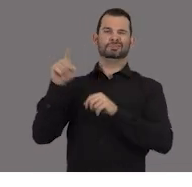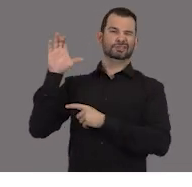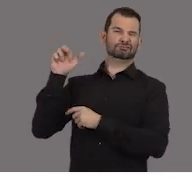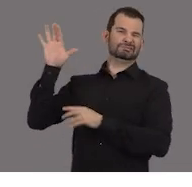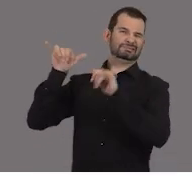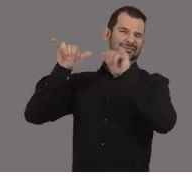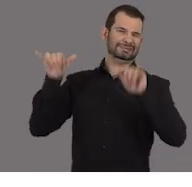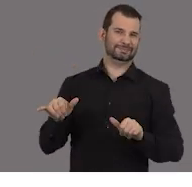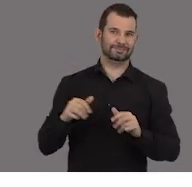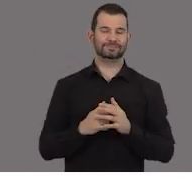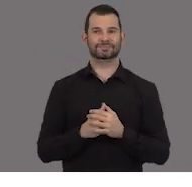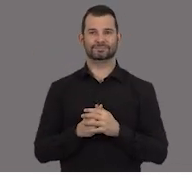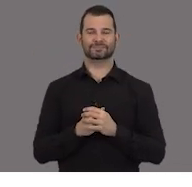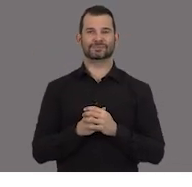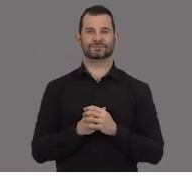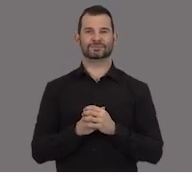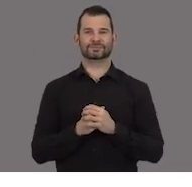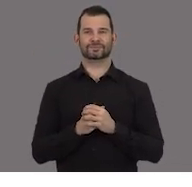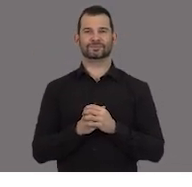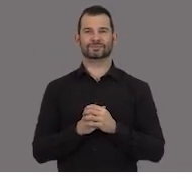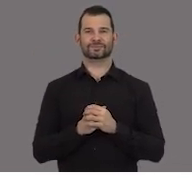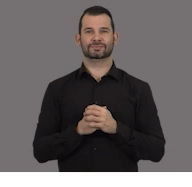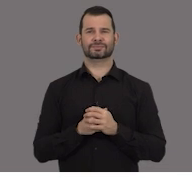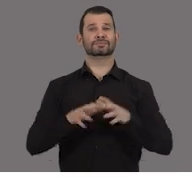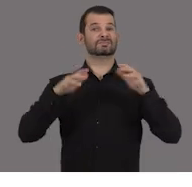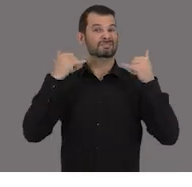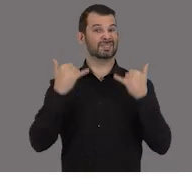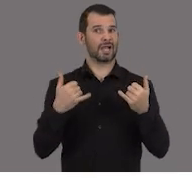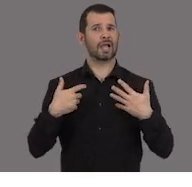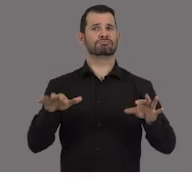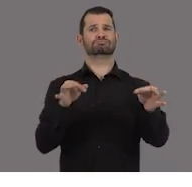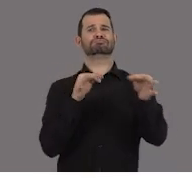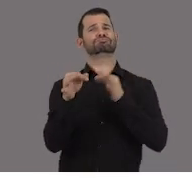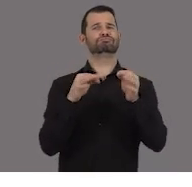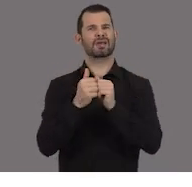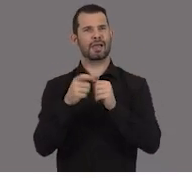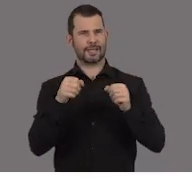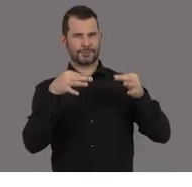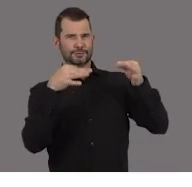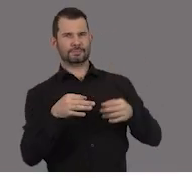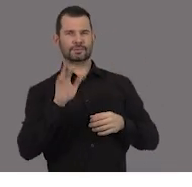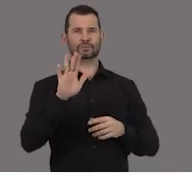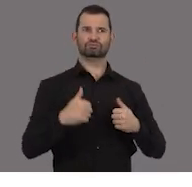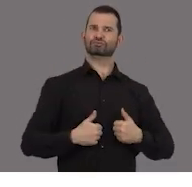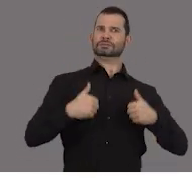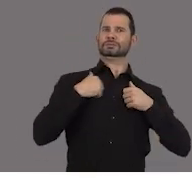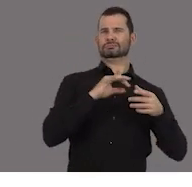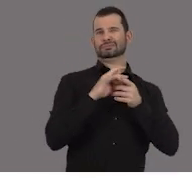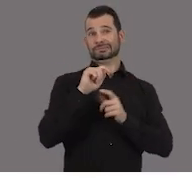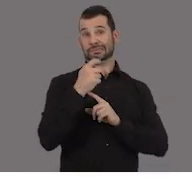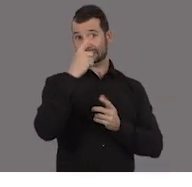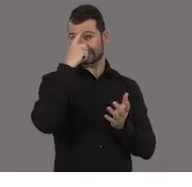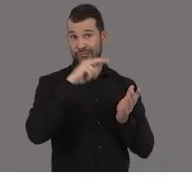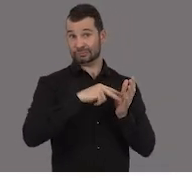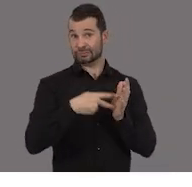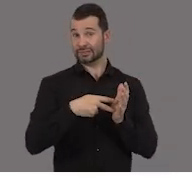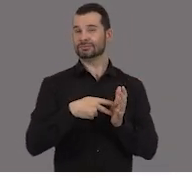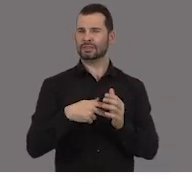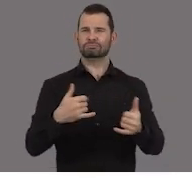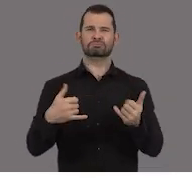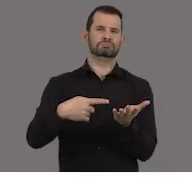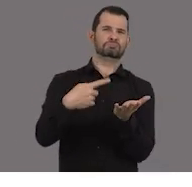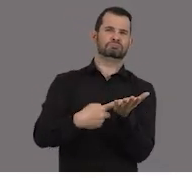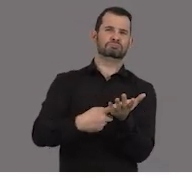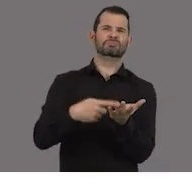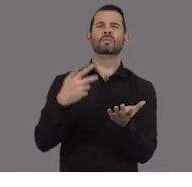it's recognized correctly in the CRA's systems. Now that we have explained how you can determine